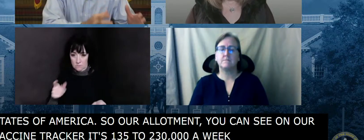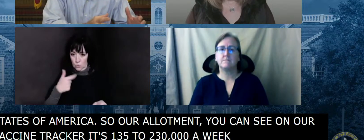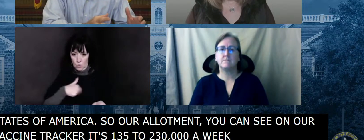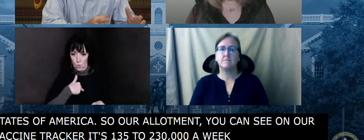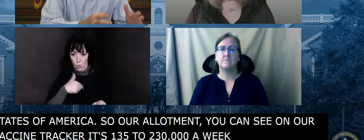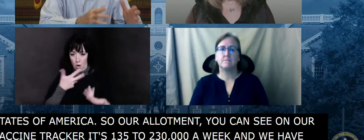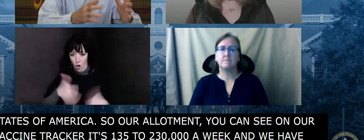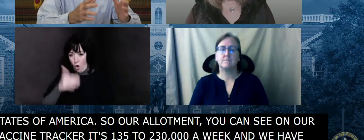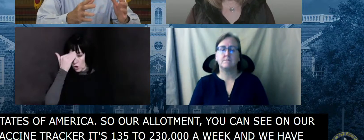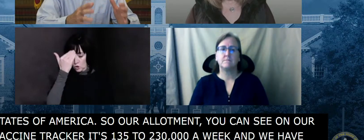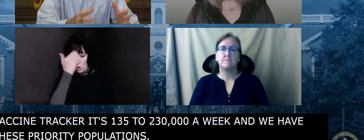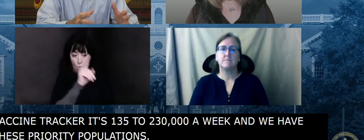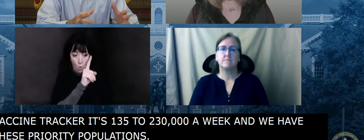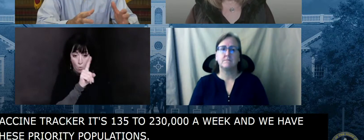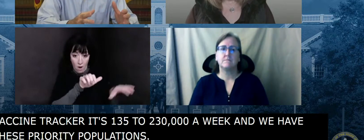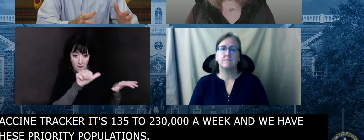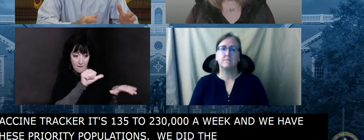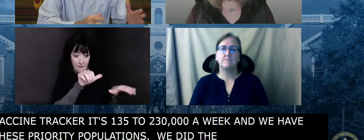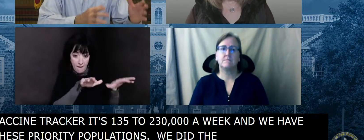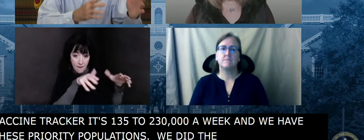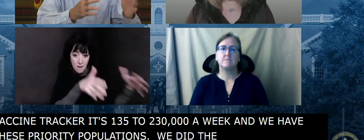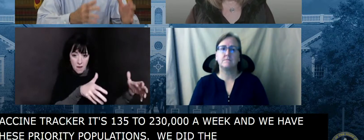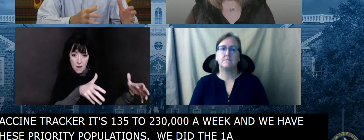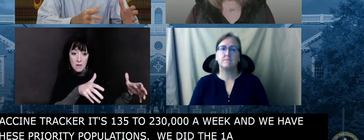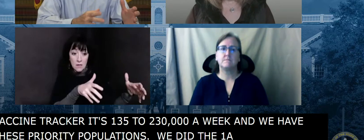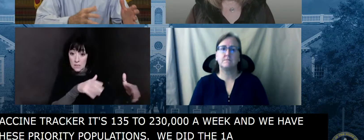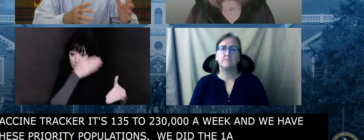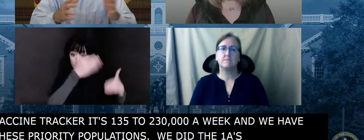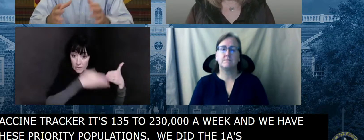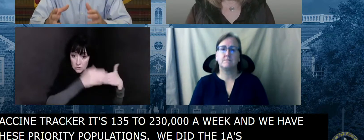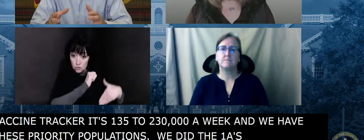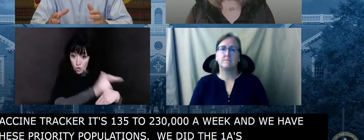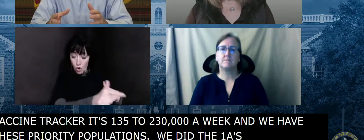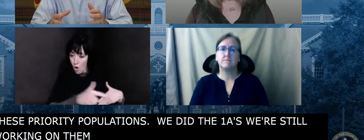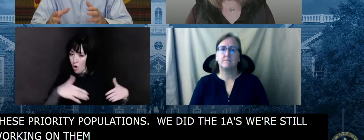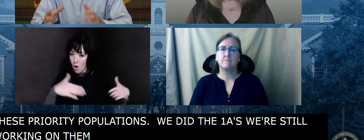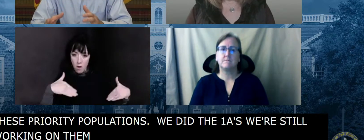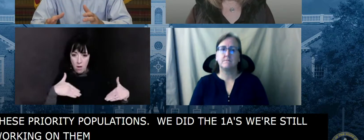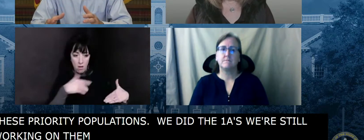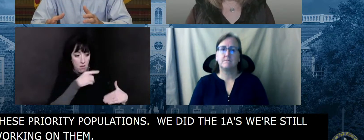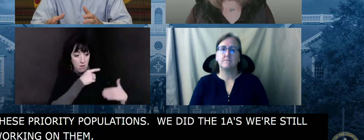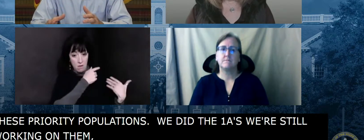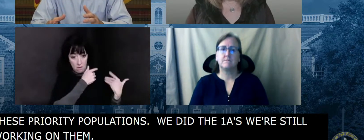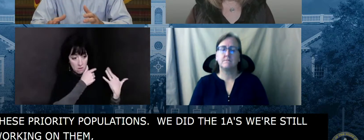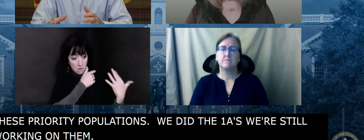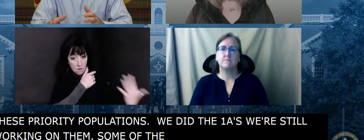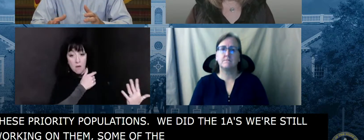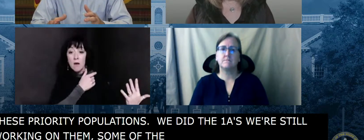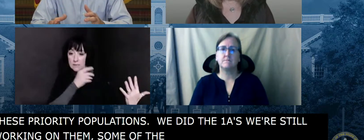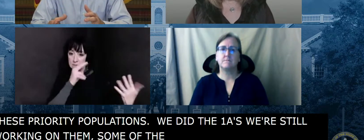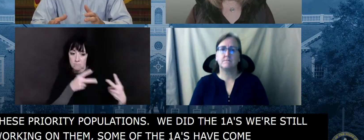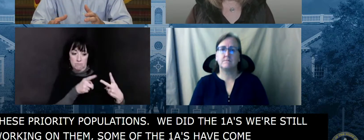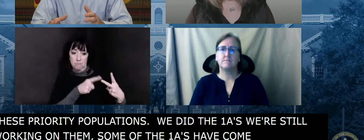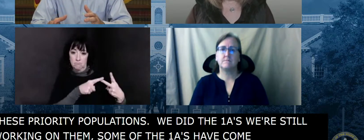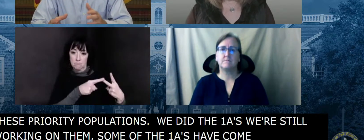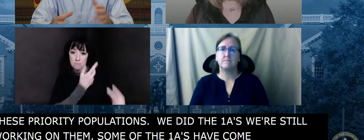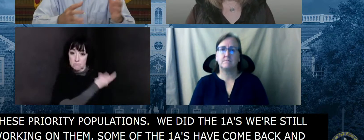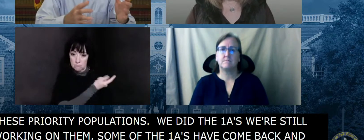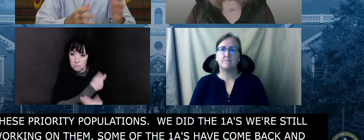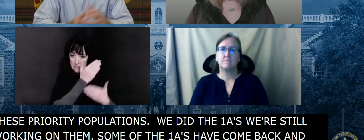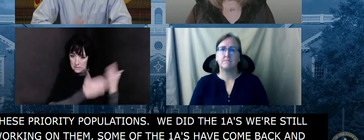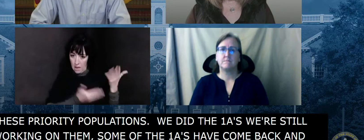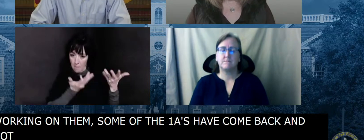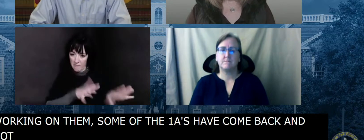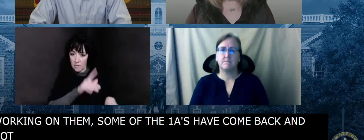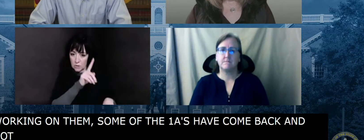did the 1As. We're still working on 1As. Some of the 1As have already come back and gotten their second vaccination,